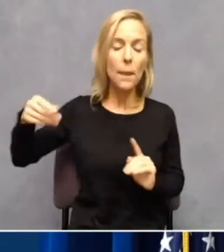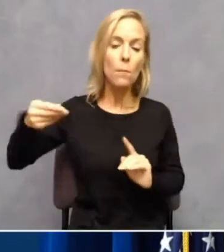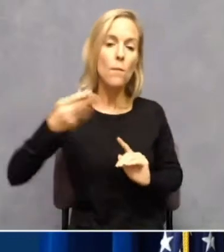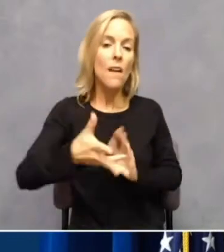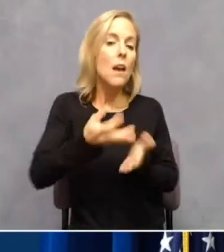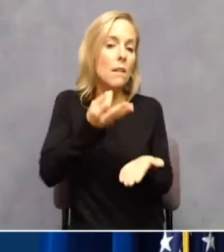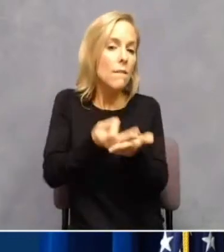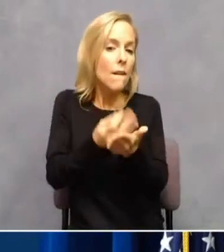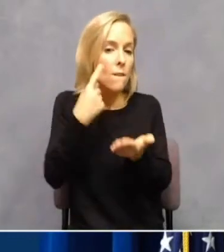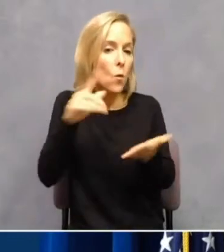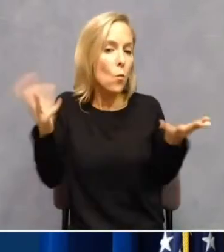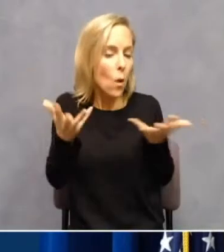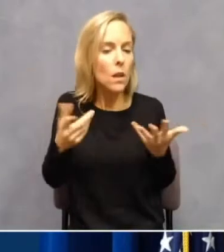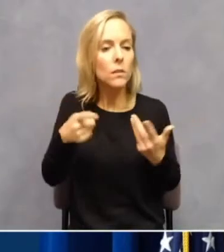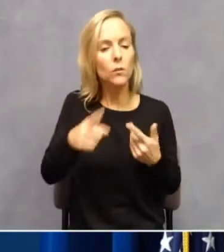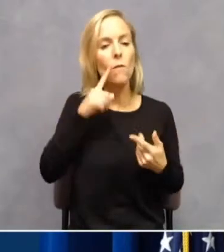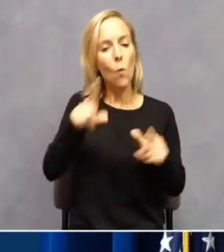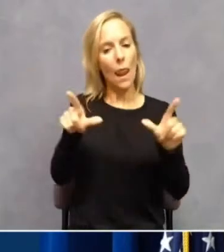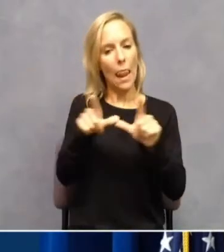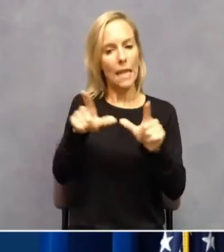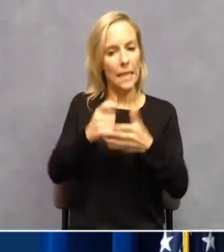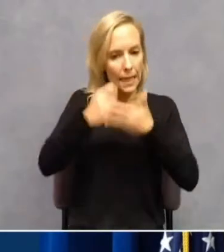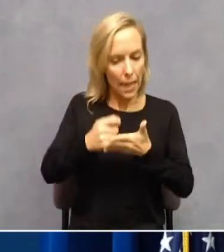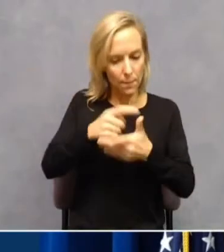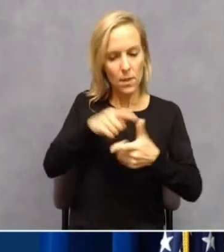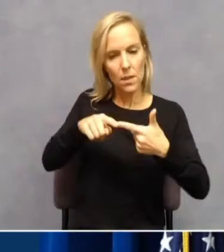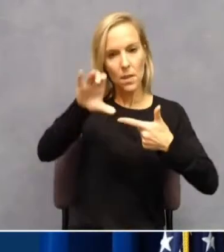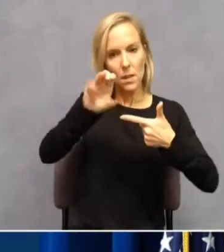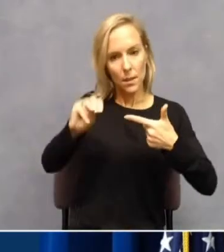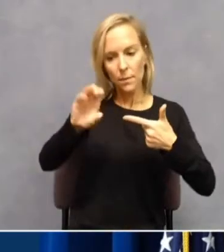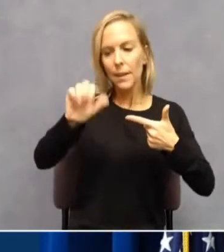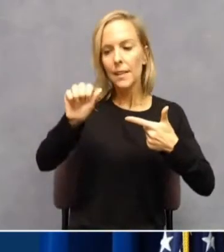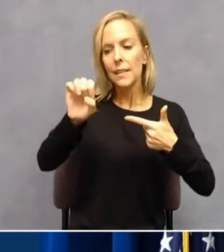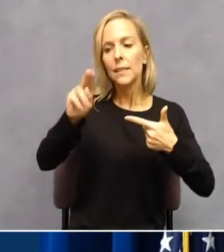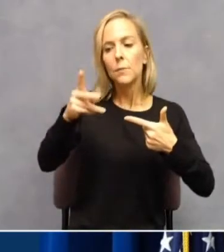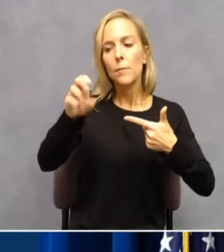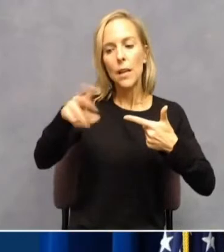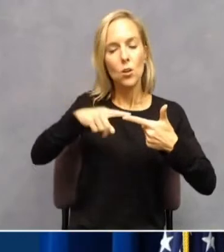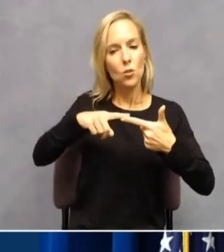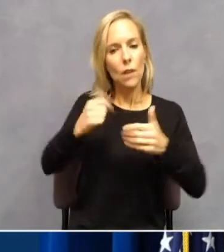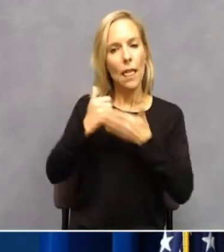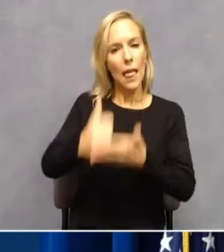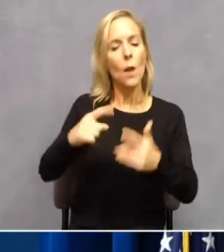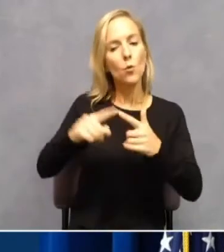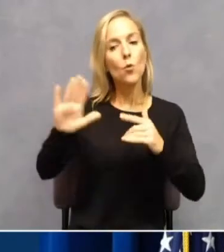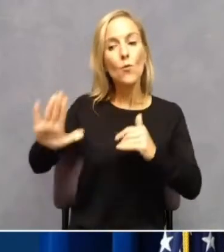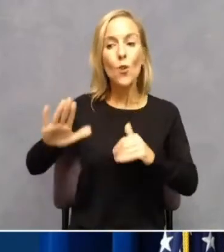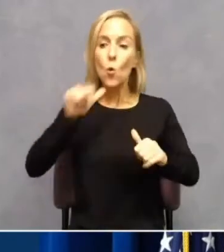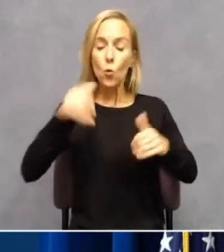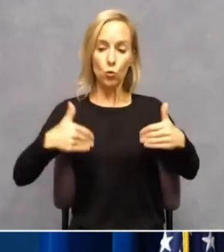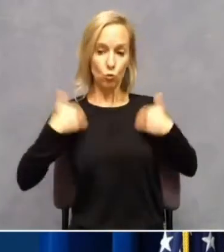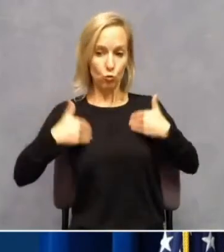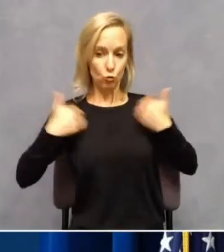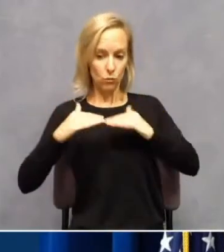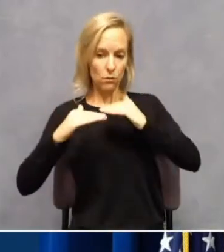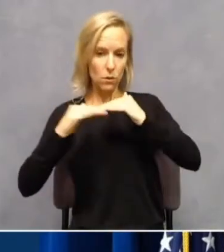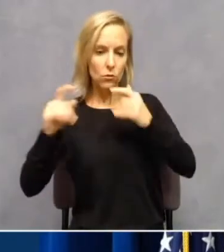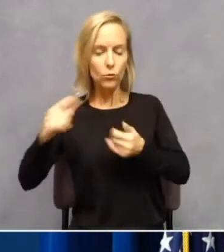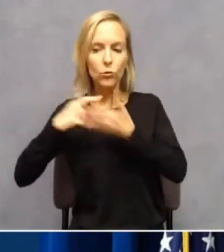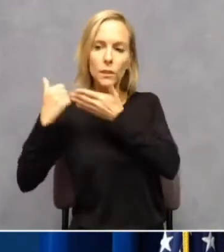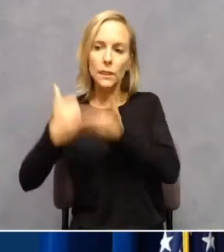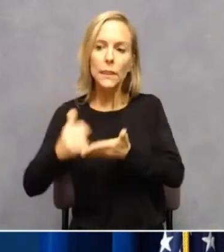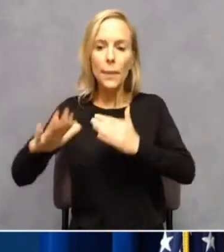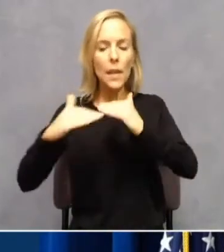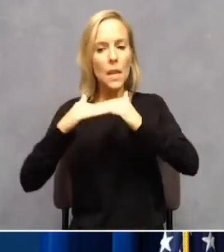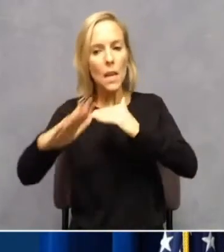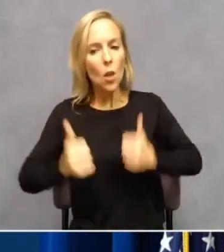licensed therapist and a case manager who works to stabilize the youth, process their trauma, and ensure all their needs are met. Each